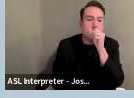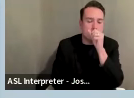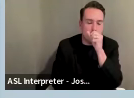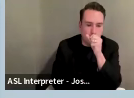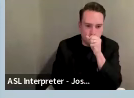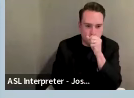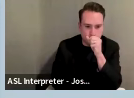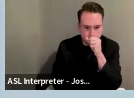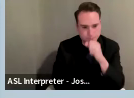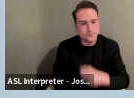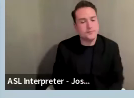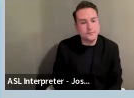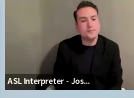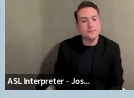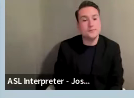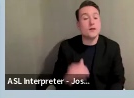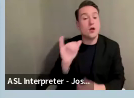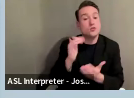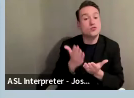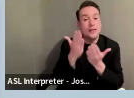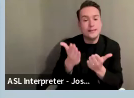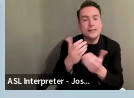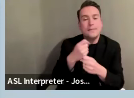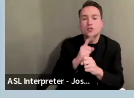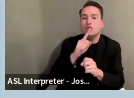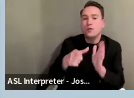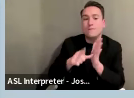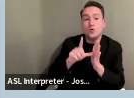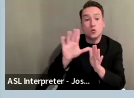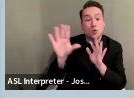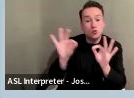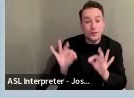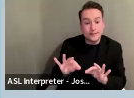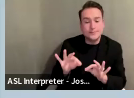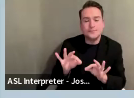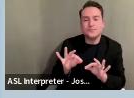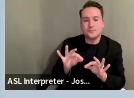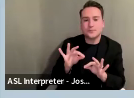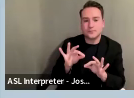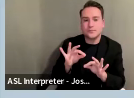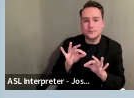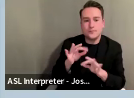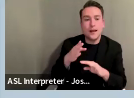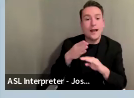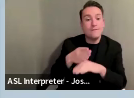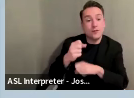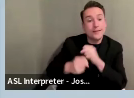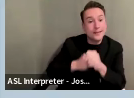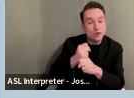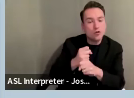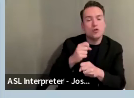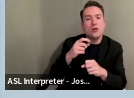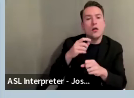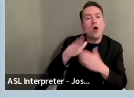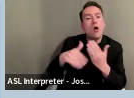will. We suggest that you review your choices after the first of the year, New Year's. You maybe just give all of your